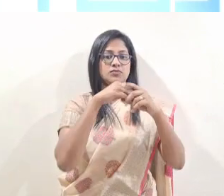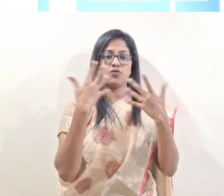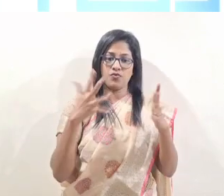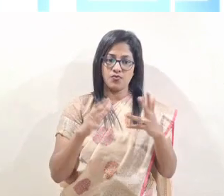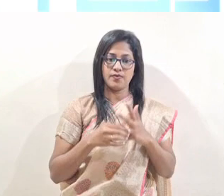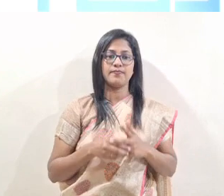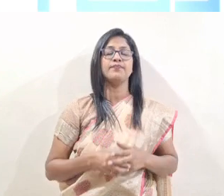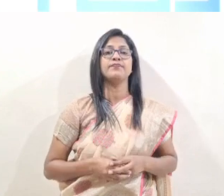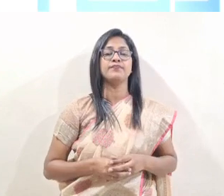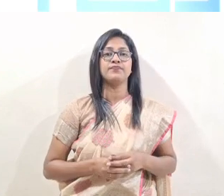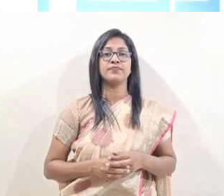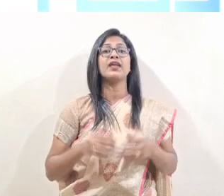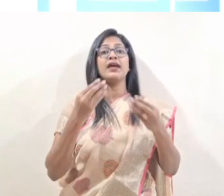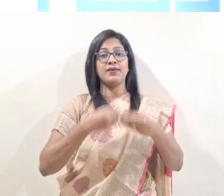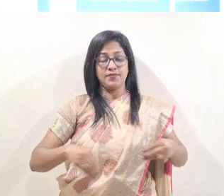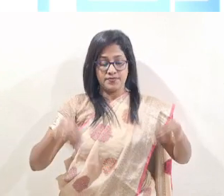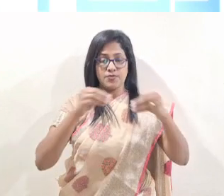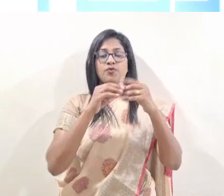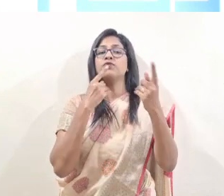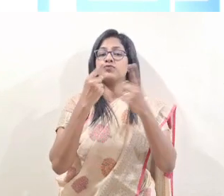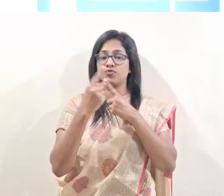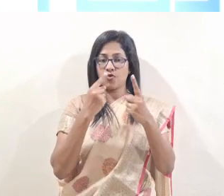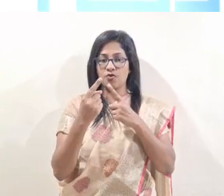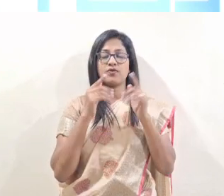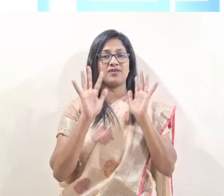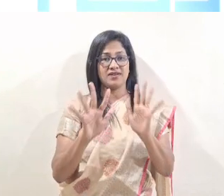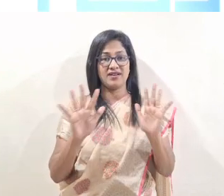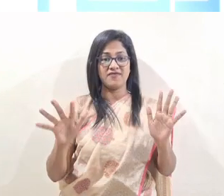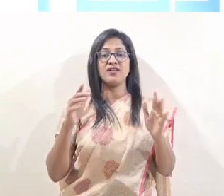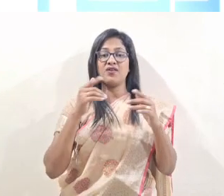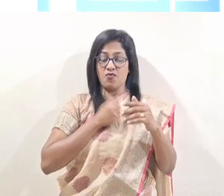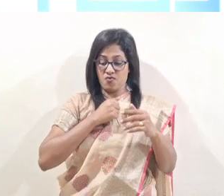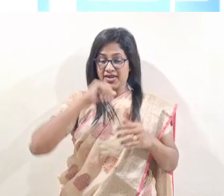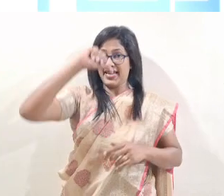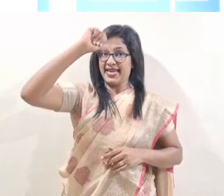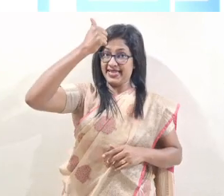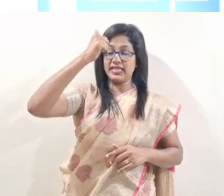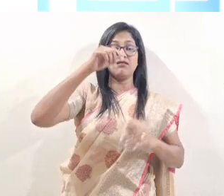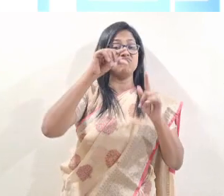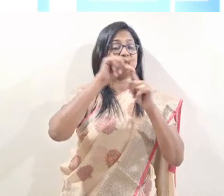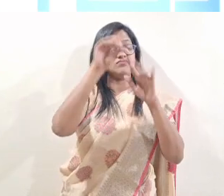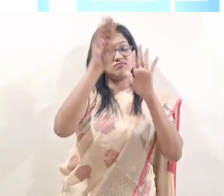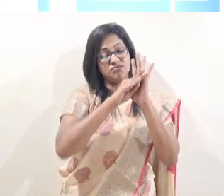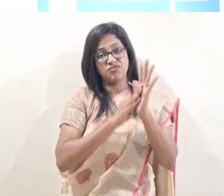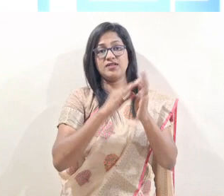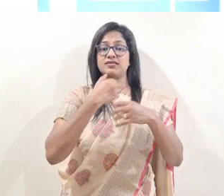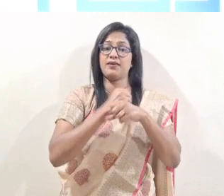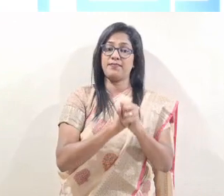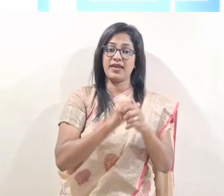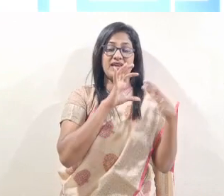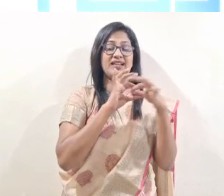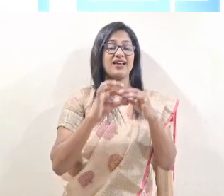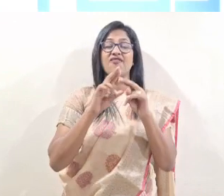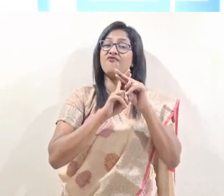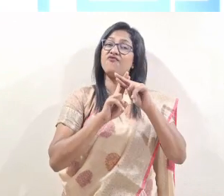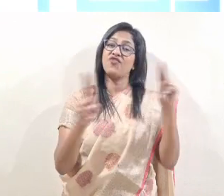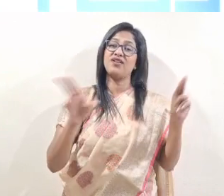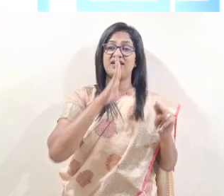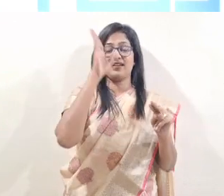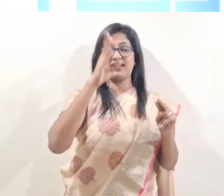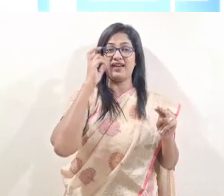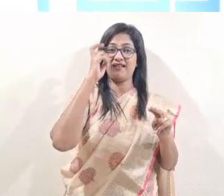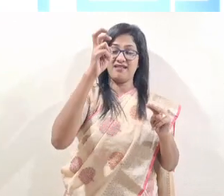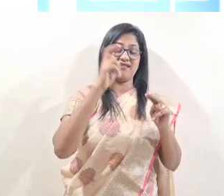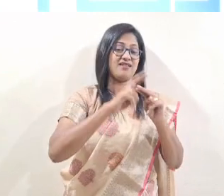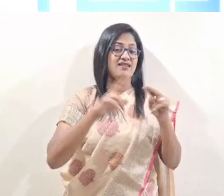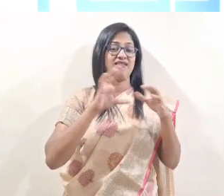And further talks are also there that we should develop Indian codes for all rail-based systems and